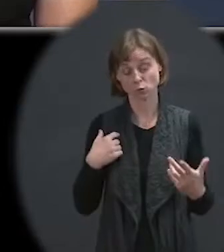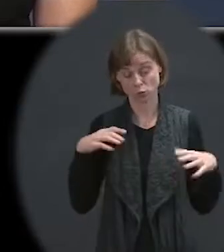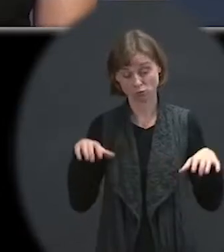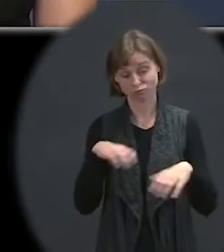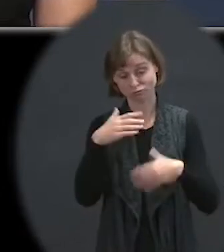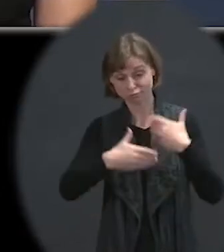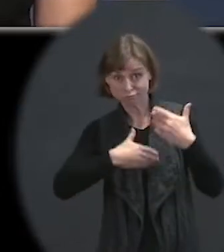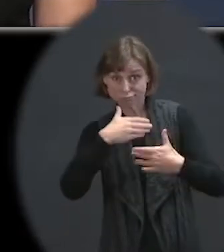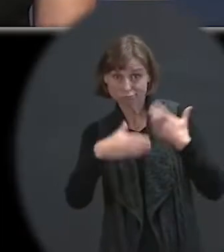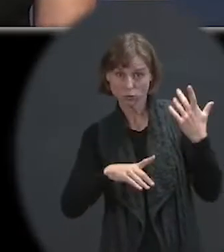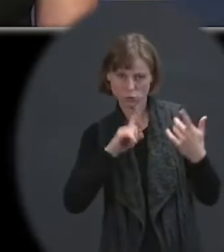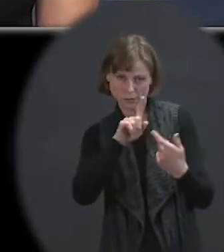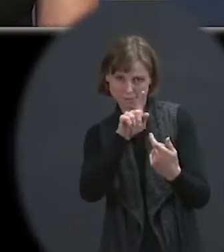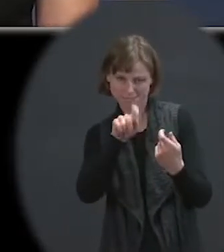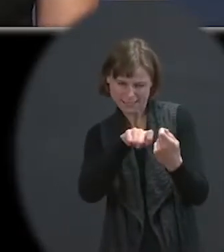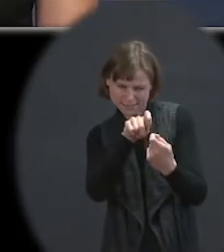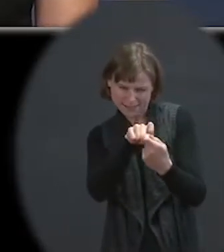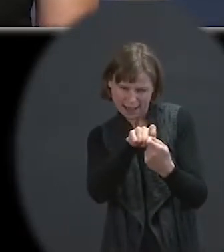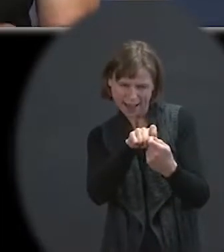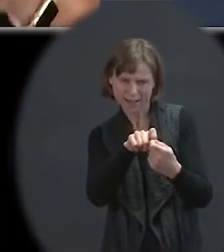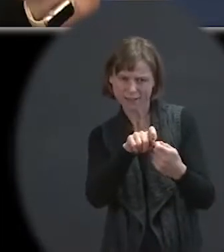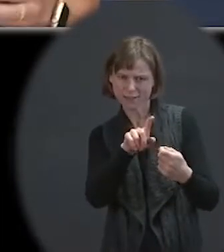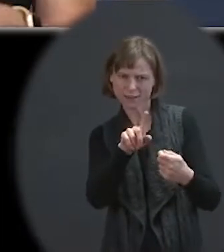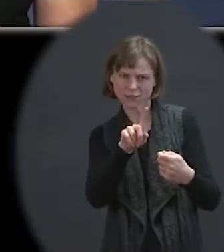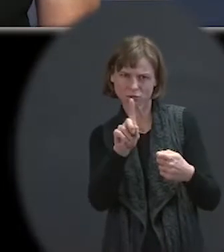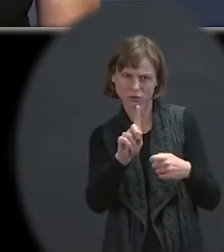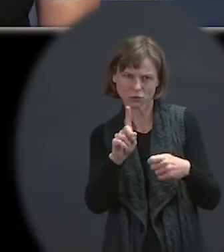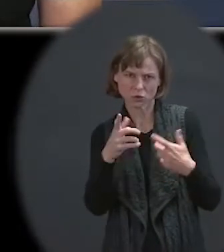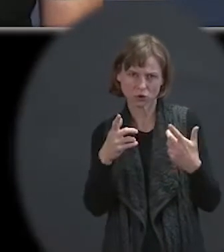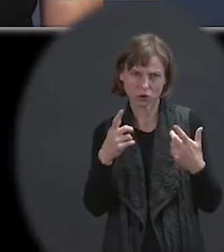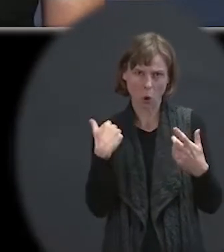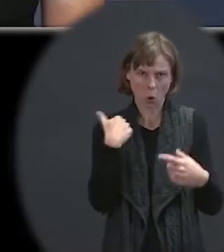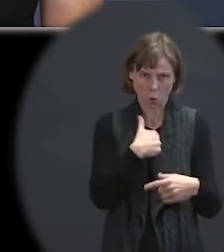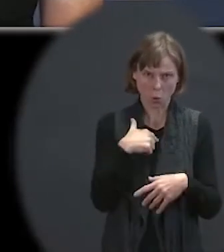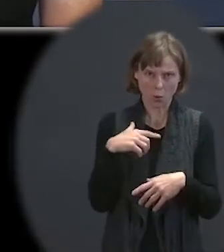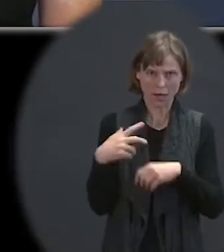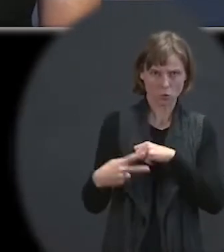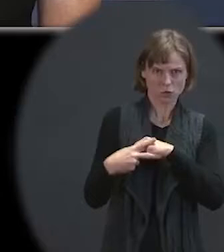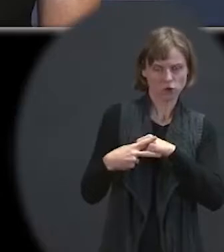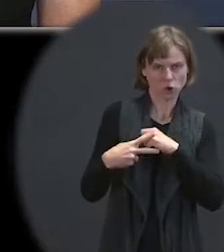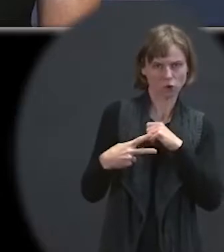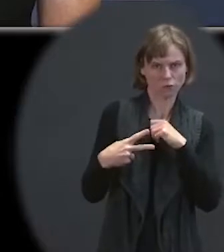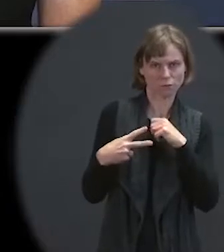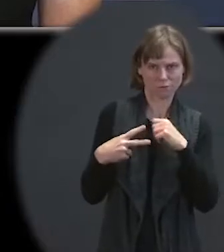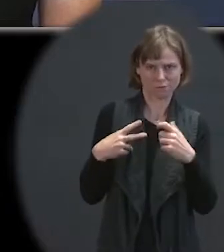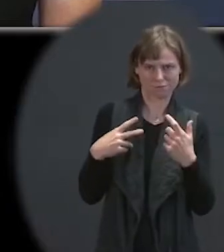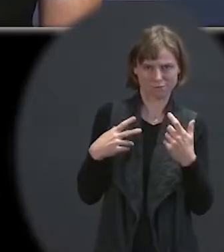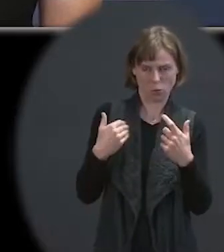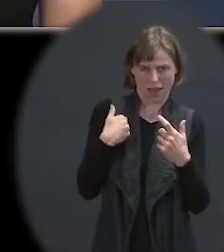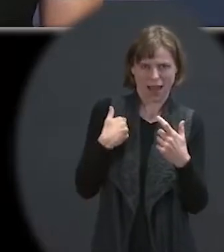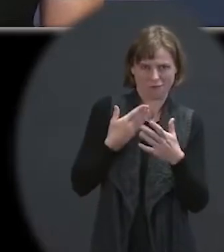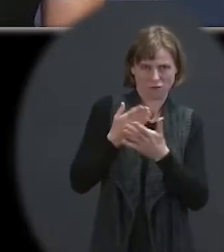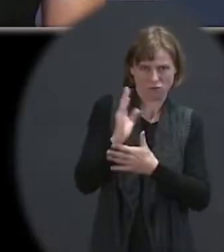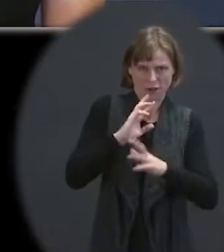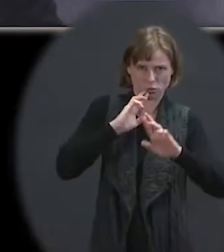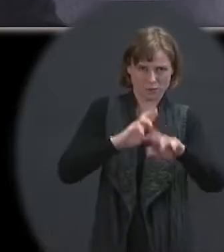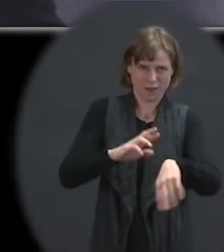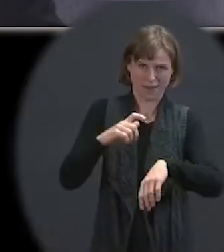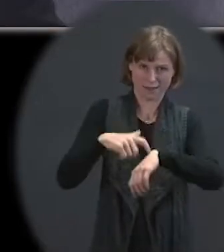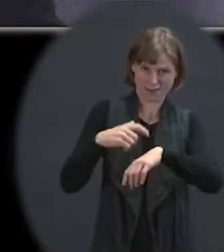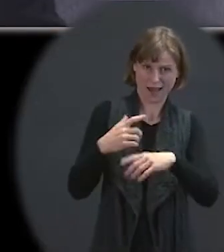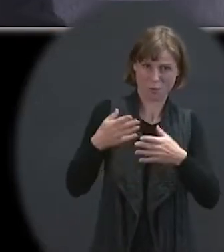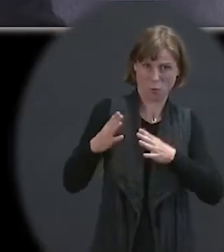to fine-tune the attribution, and we reserve the right to respond at a time and a manner of our choosing. And then on